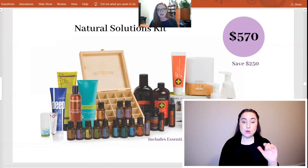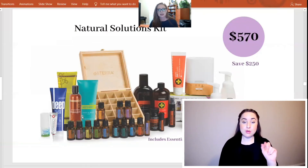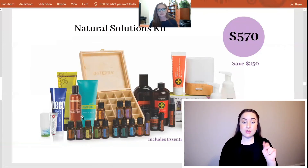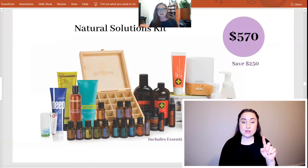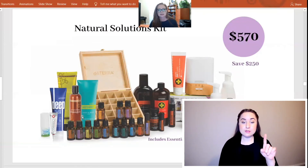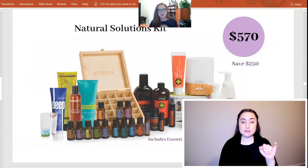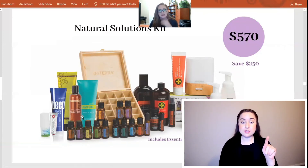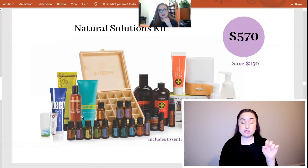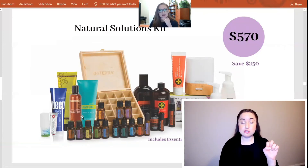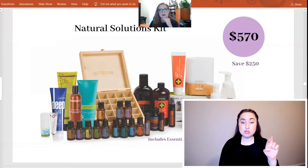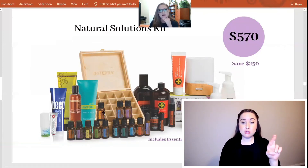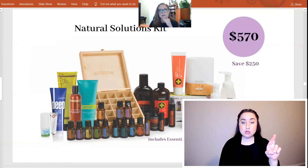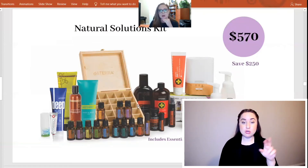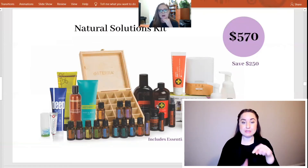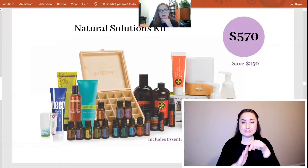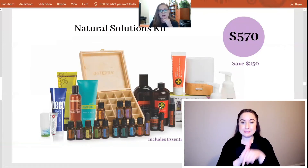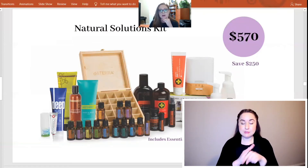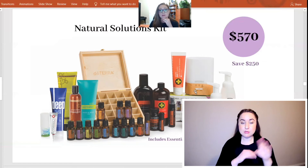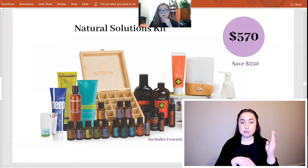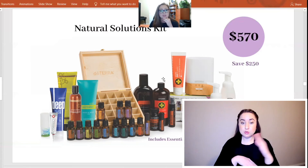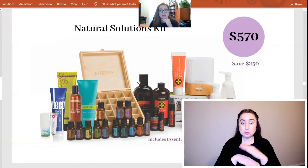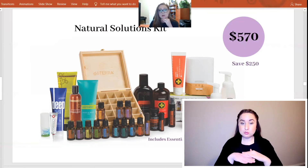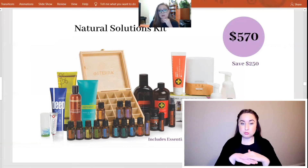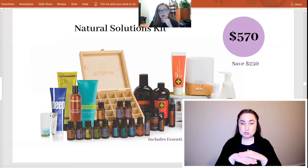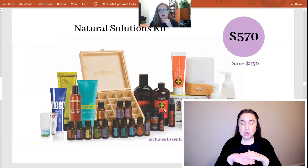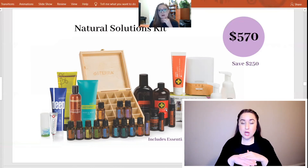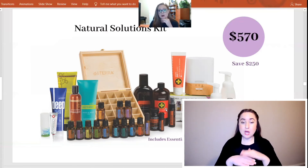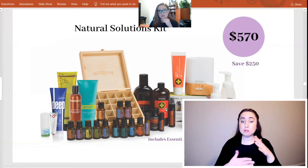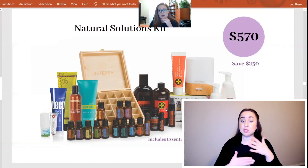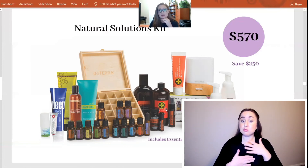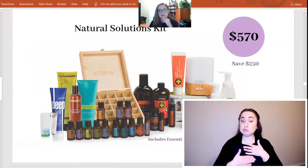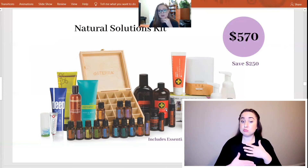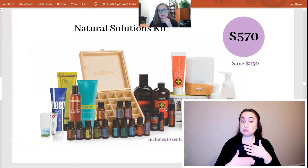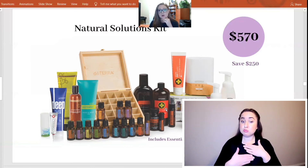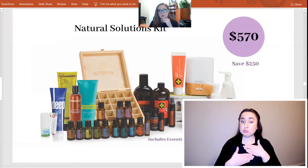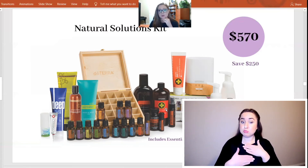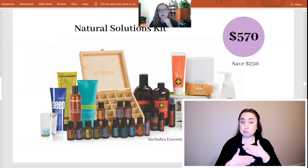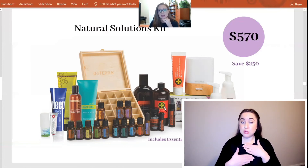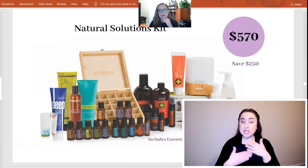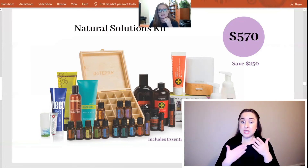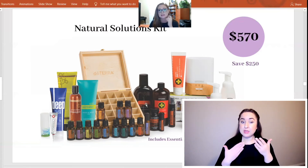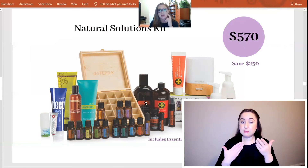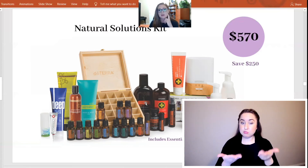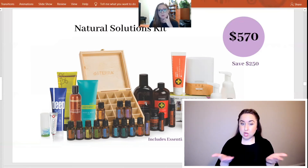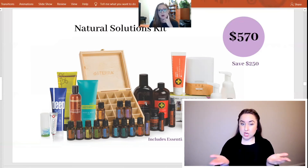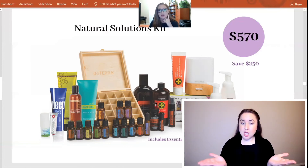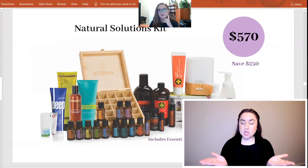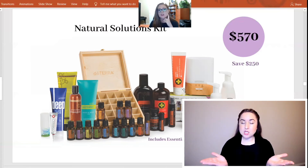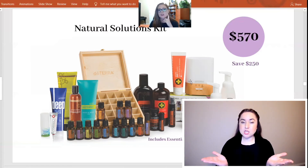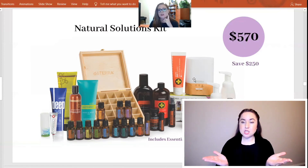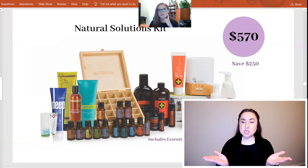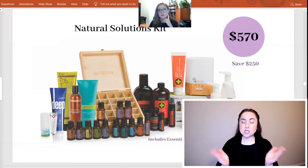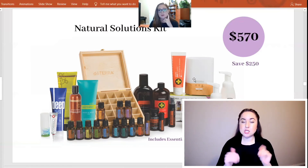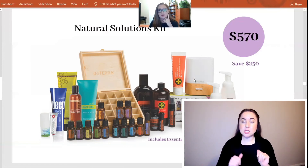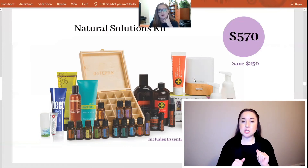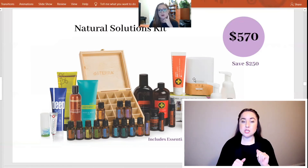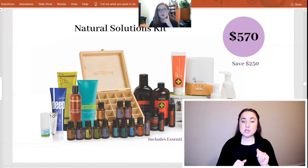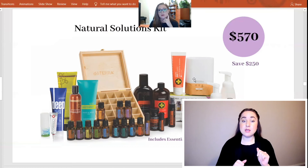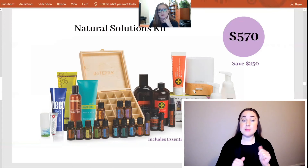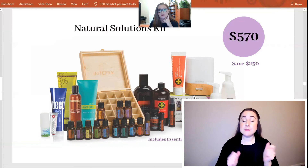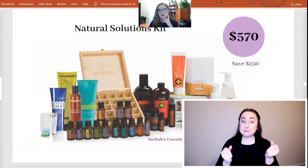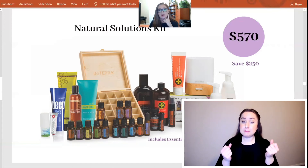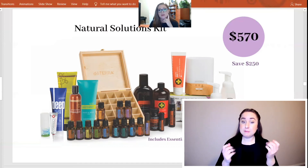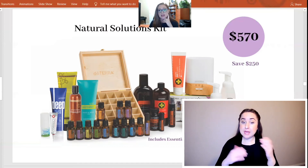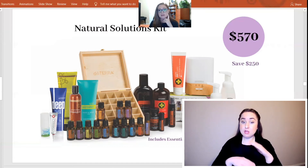products. Our several of our On Guard products are soap and mouthwash, a diffuser,